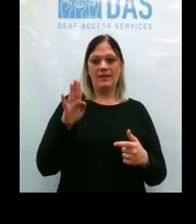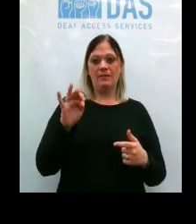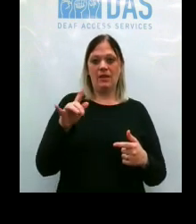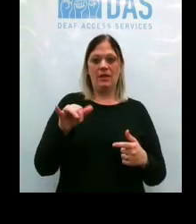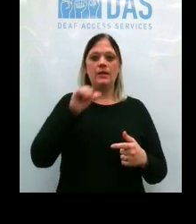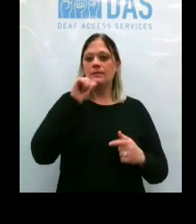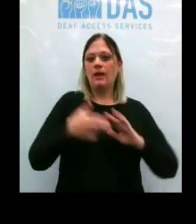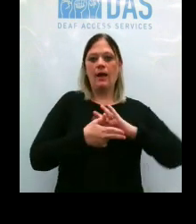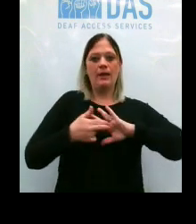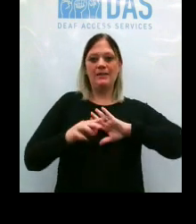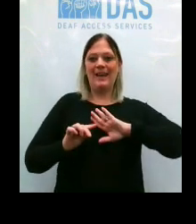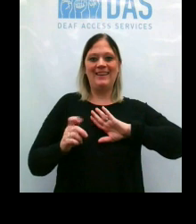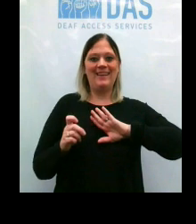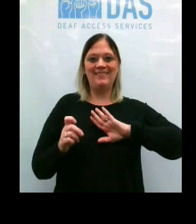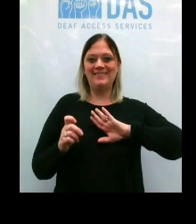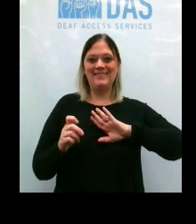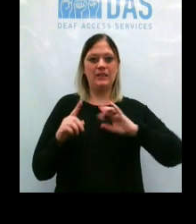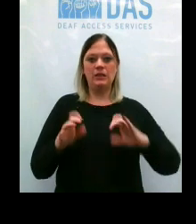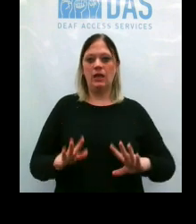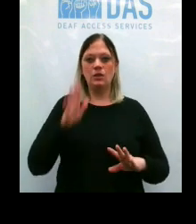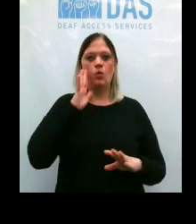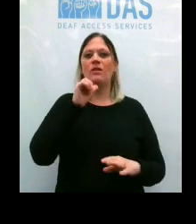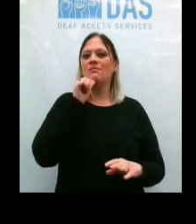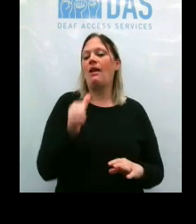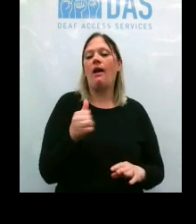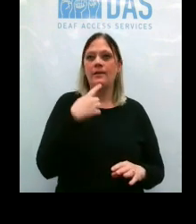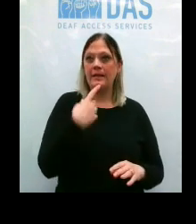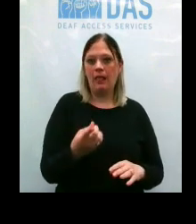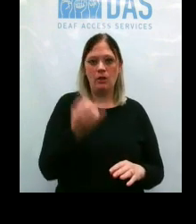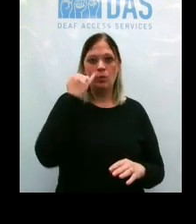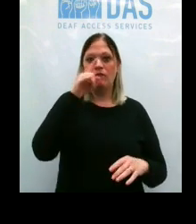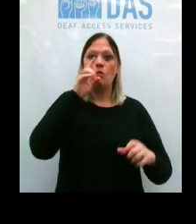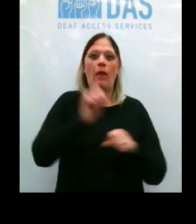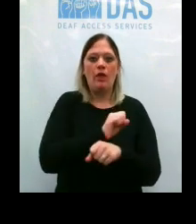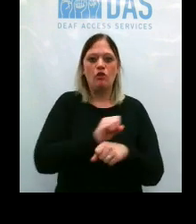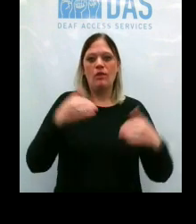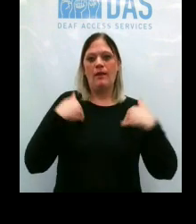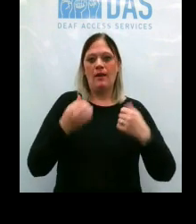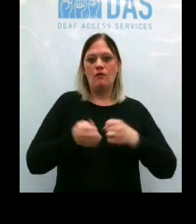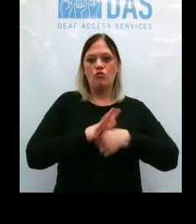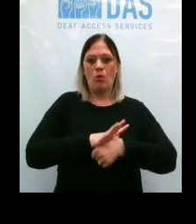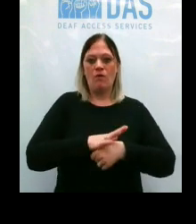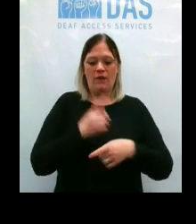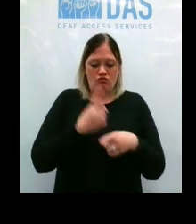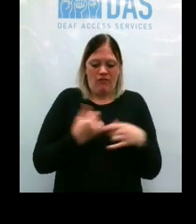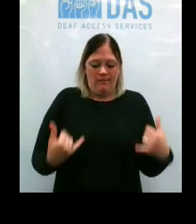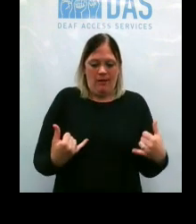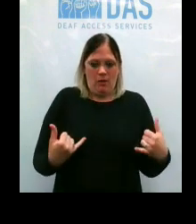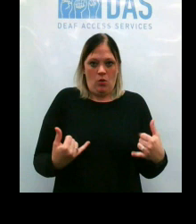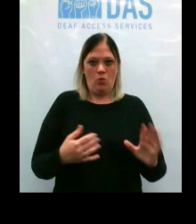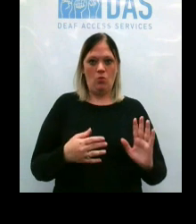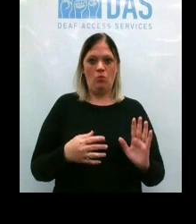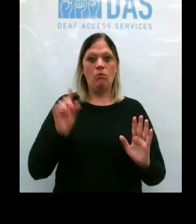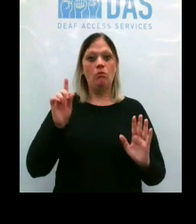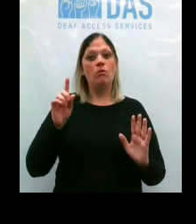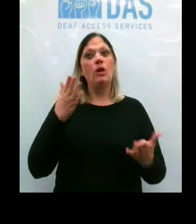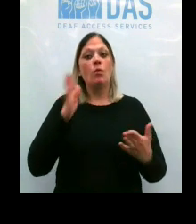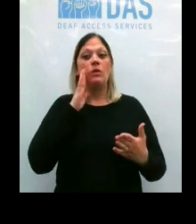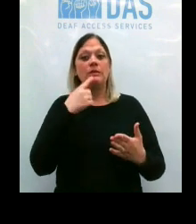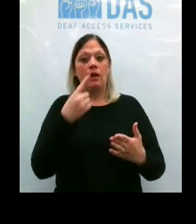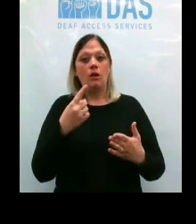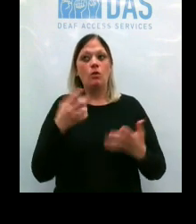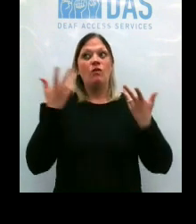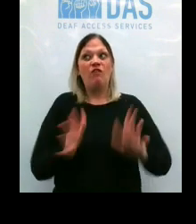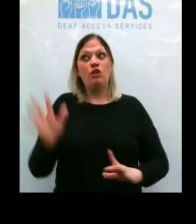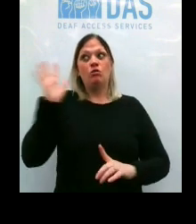a diagnostic test. This will not tell you if you actually have the coronavirus at this moment. It will just tell you if you were exposed and you have